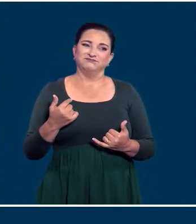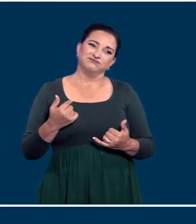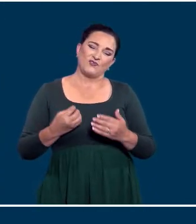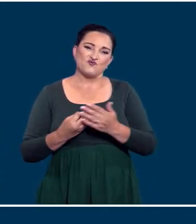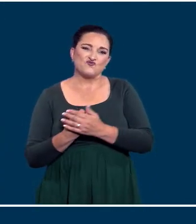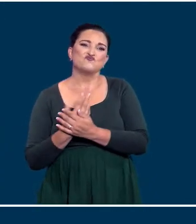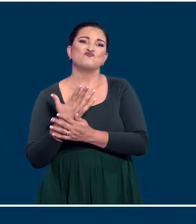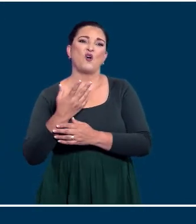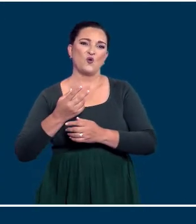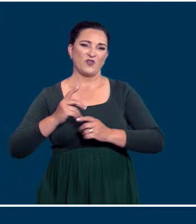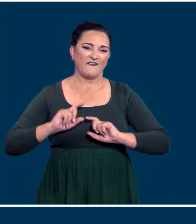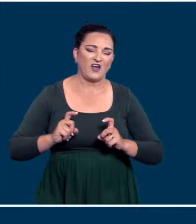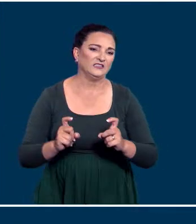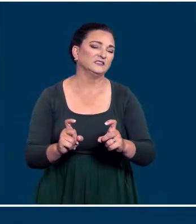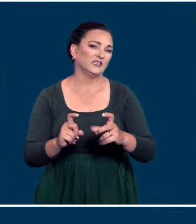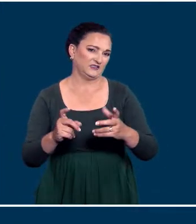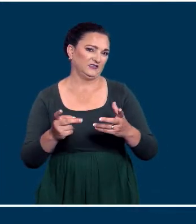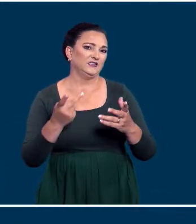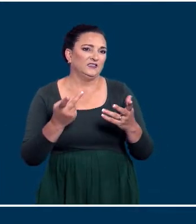is